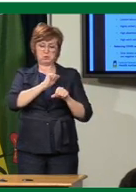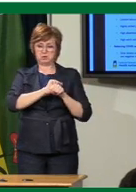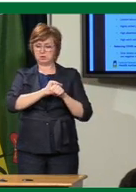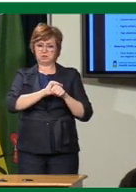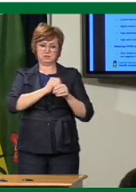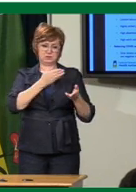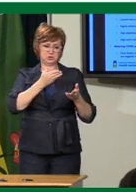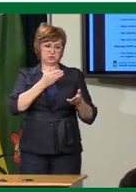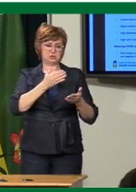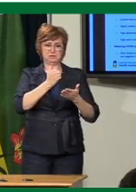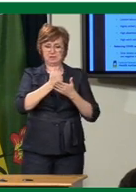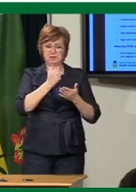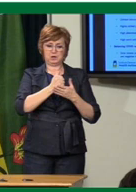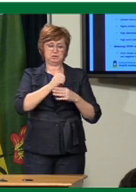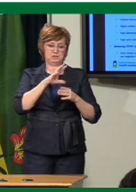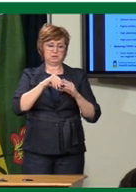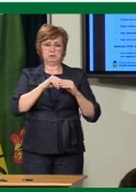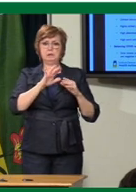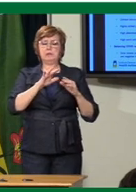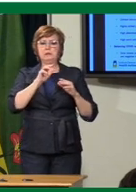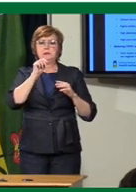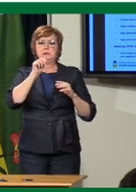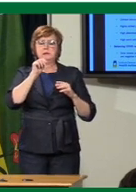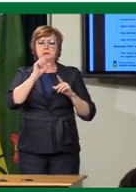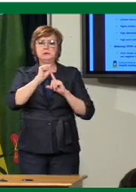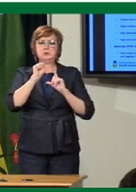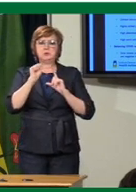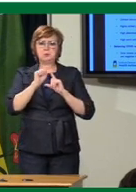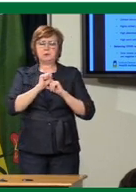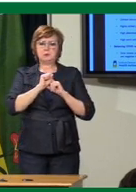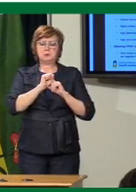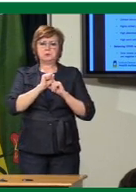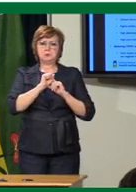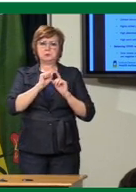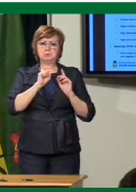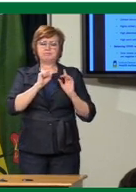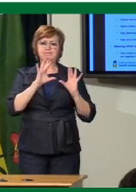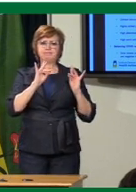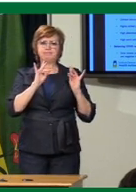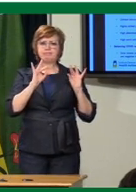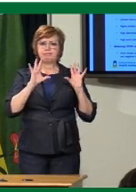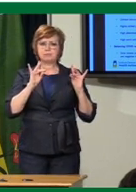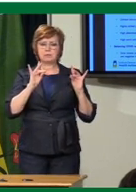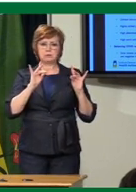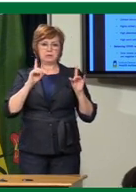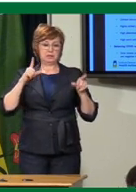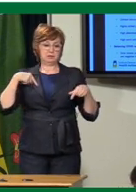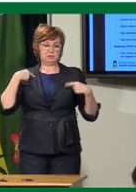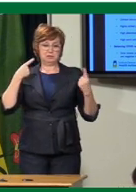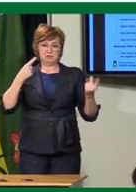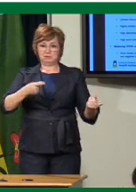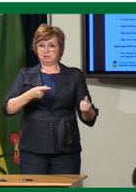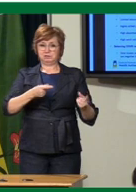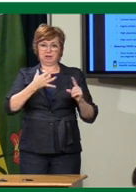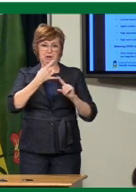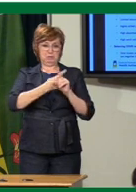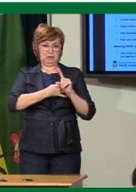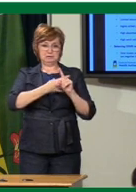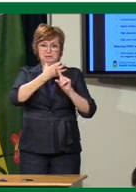difficult environment, and this is enduring throughout the pandemic. And throughout